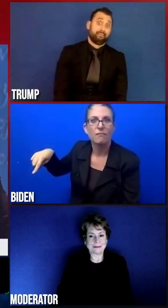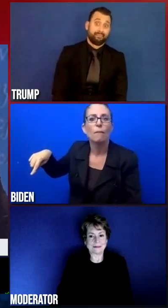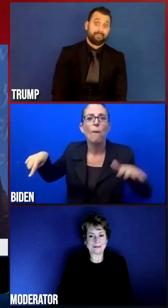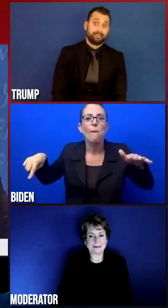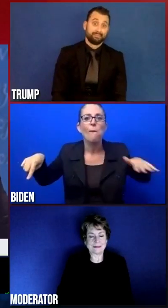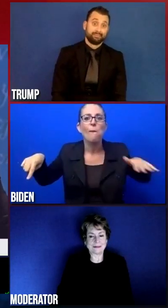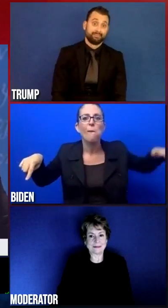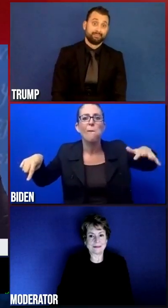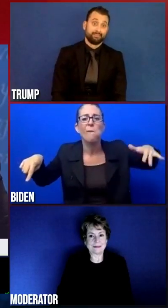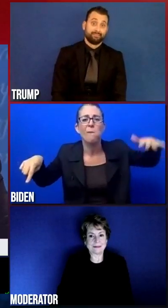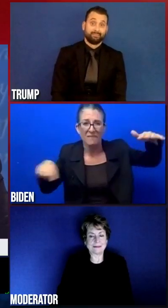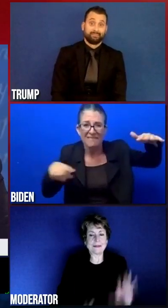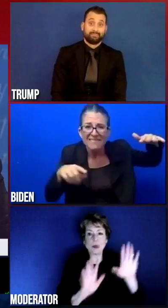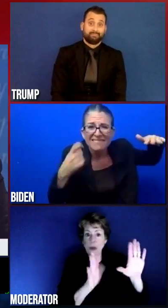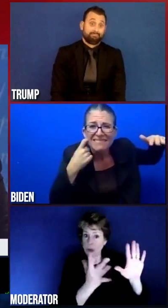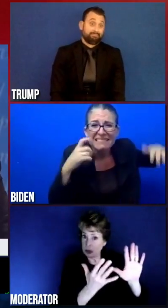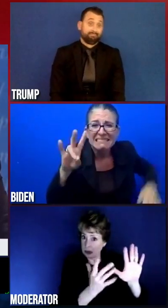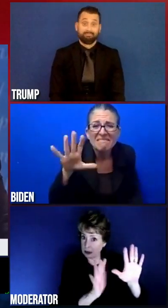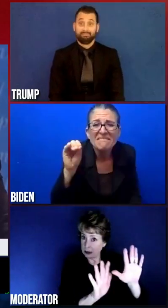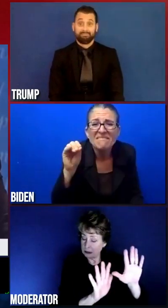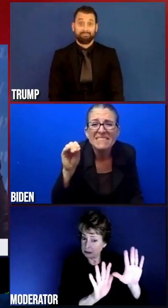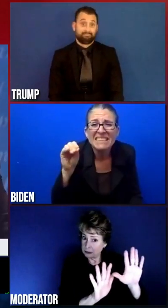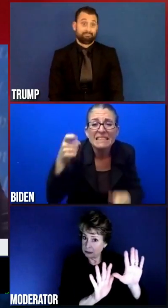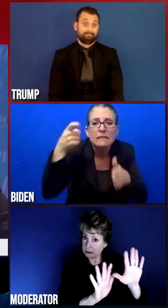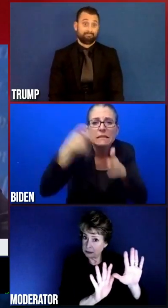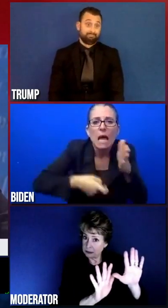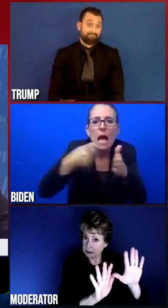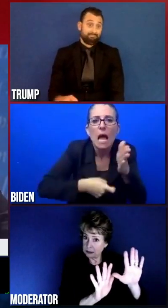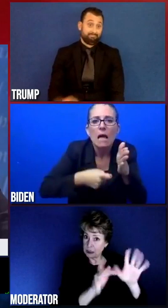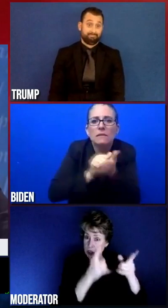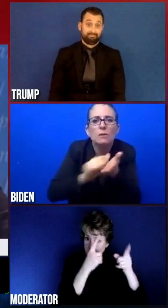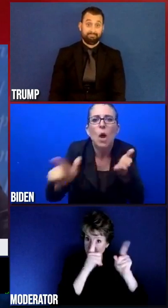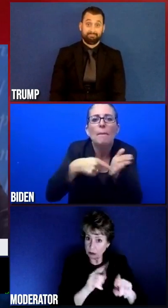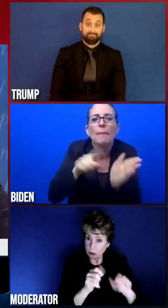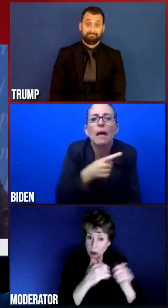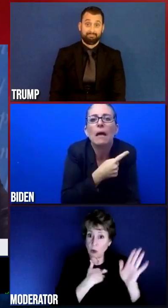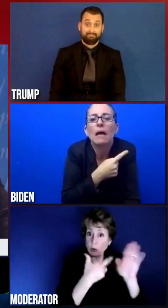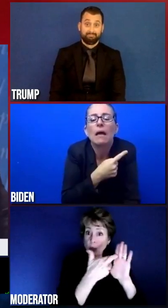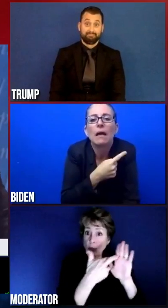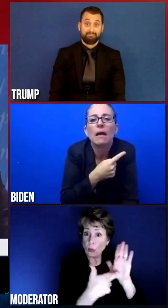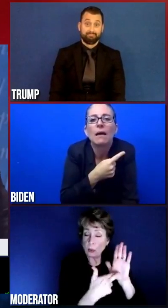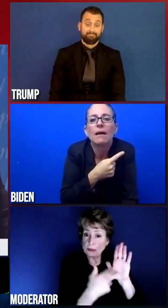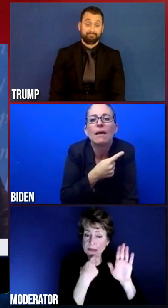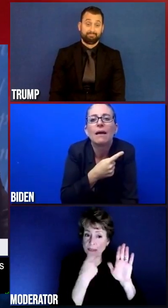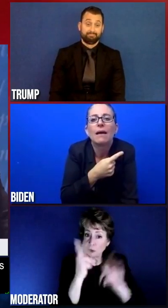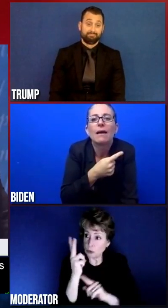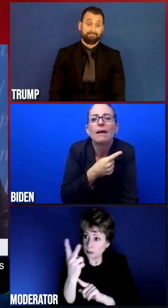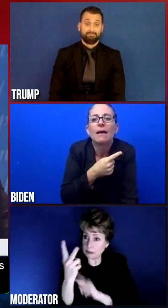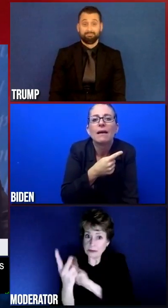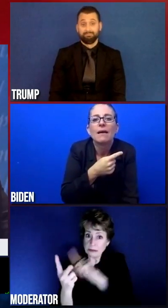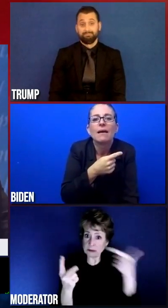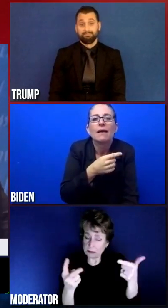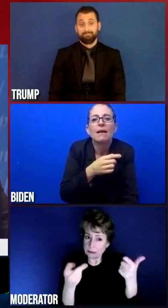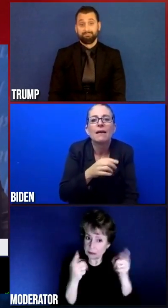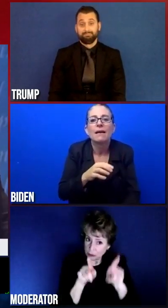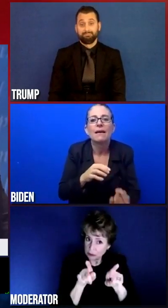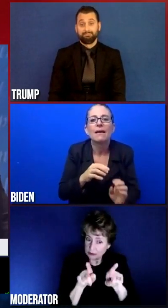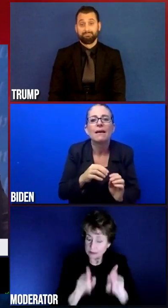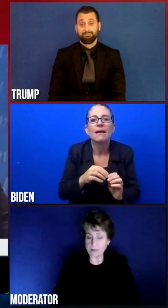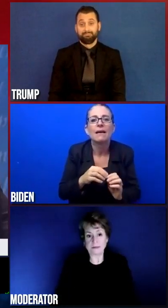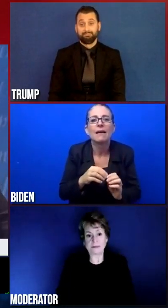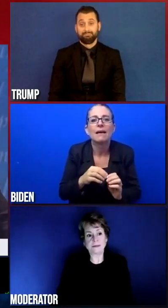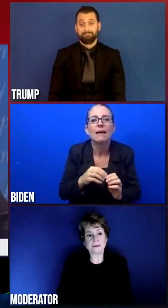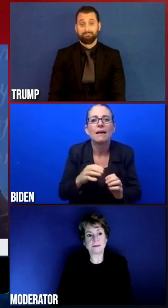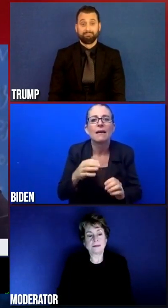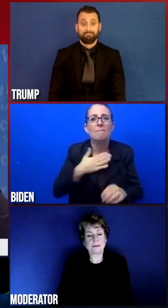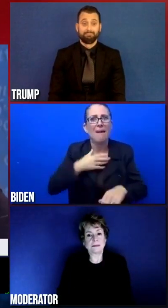Yeah, I understand. You've agreed to the 2 minutes, so please let him have it. Do I get my time back? The fact is that he has, in fact, worked on this in a